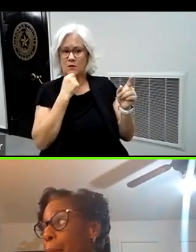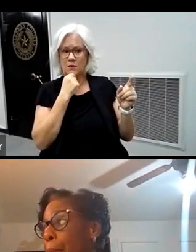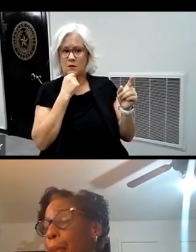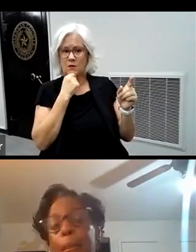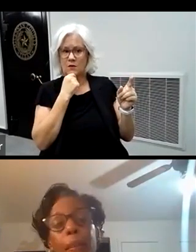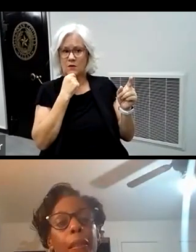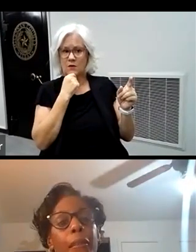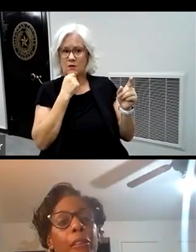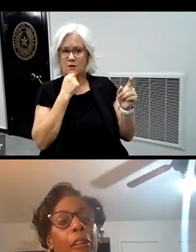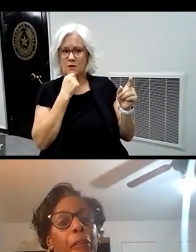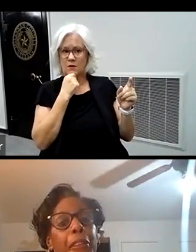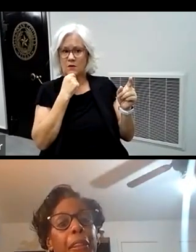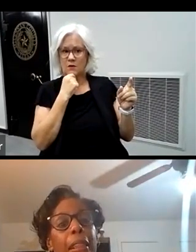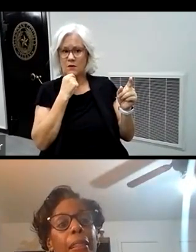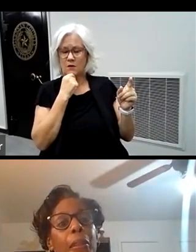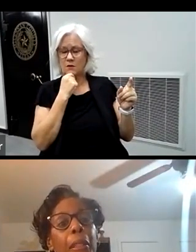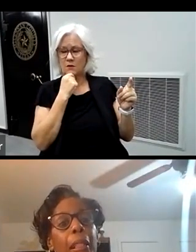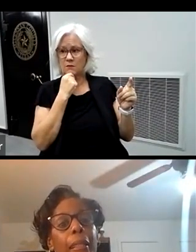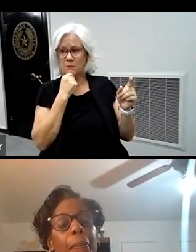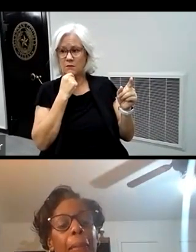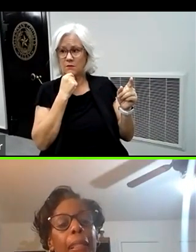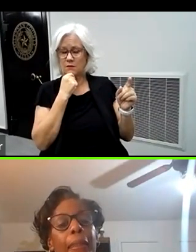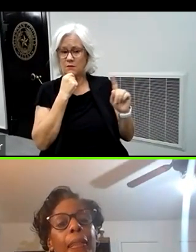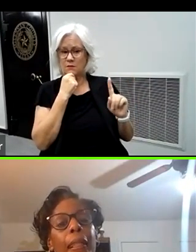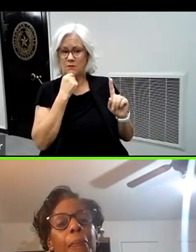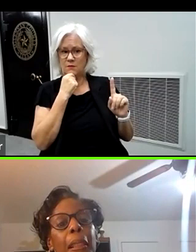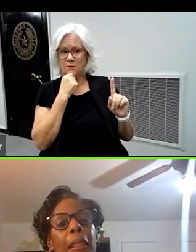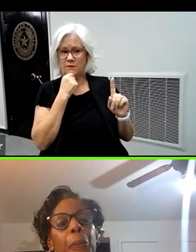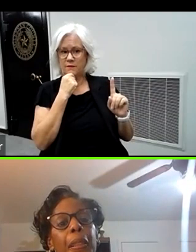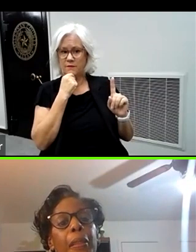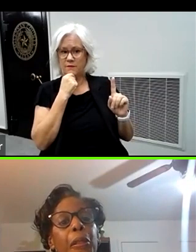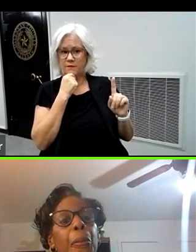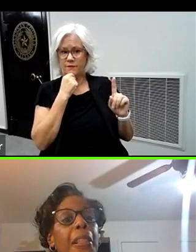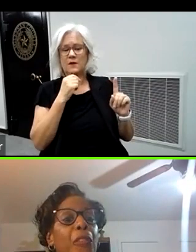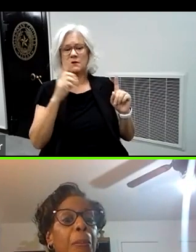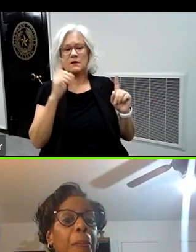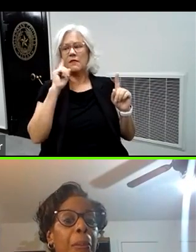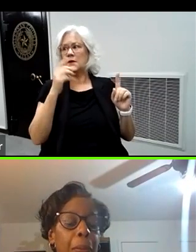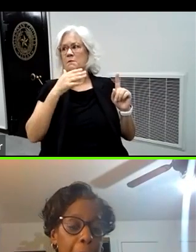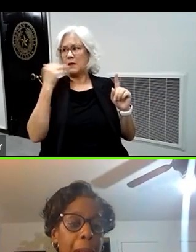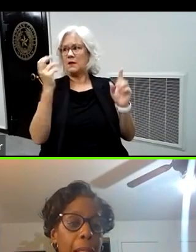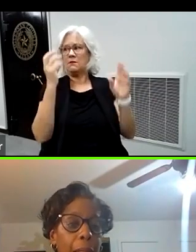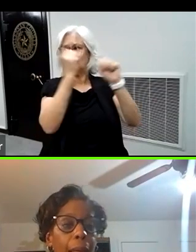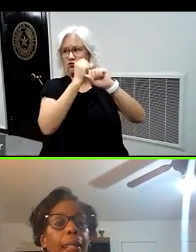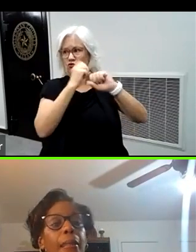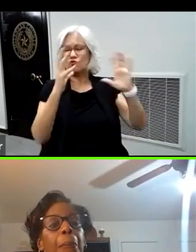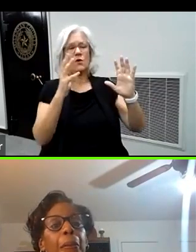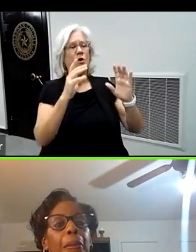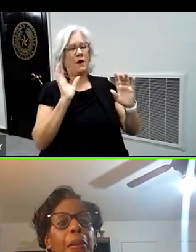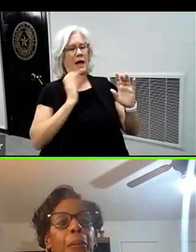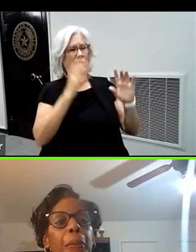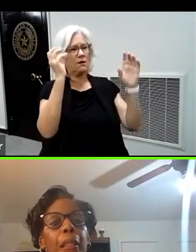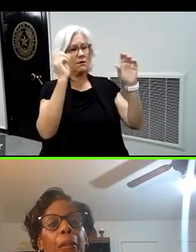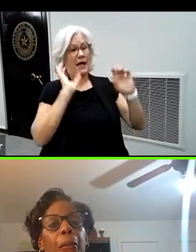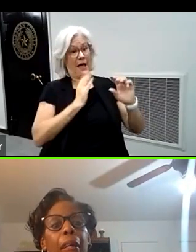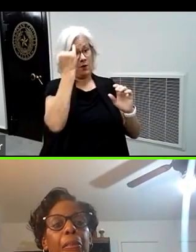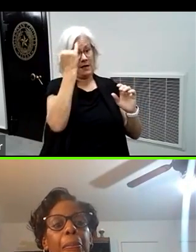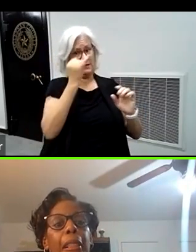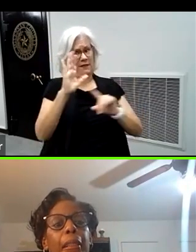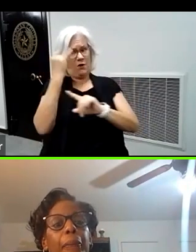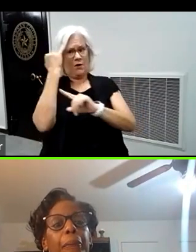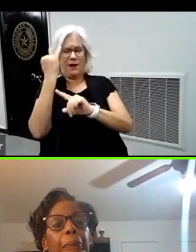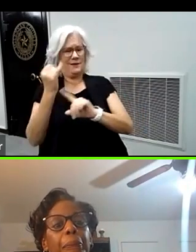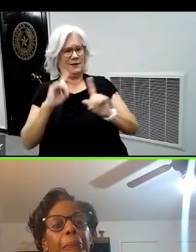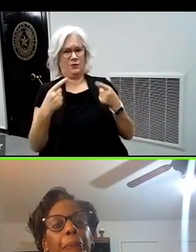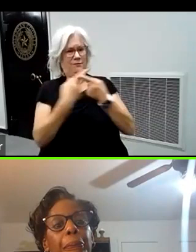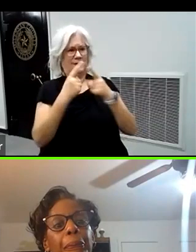to and start. We're going to come back at the next meeting with the proposals as opposed to going out for